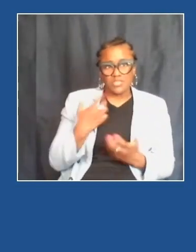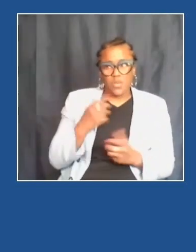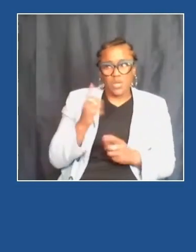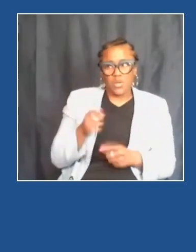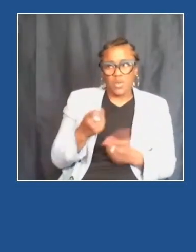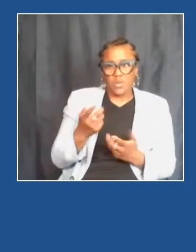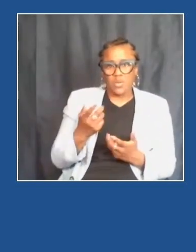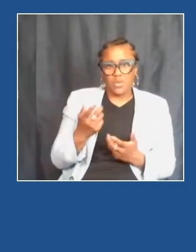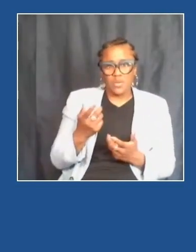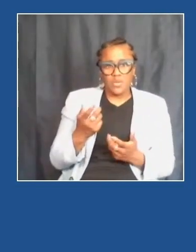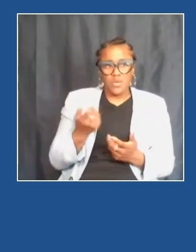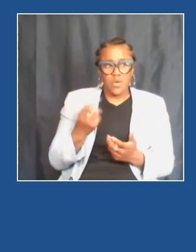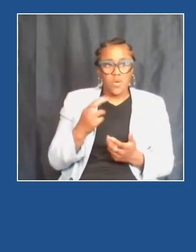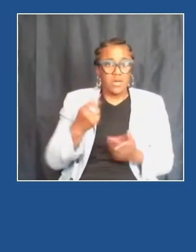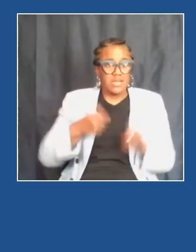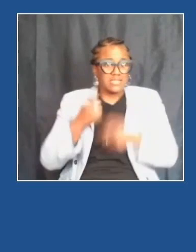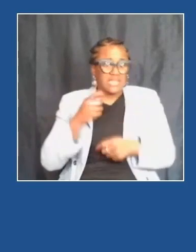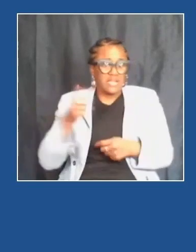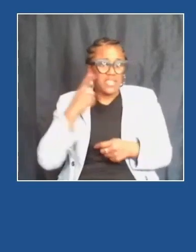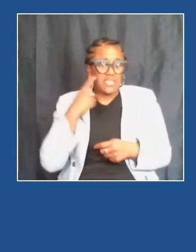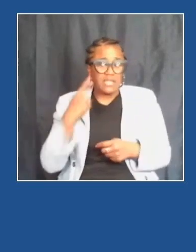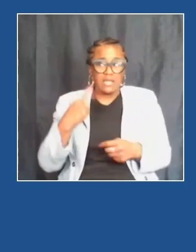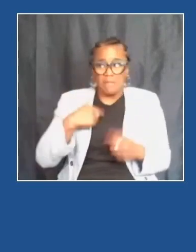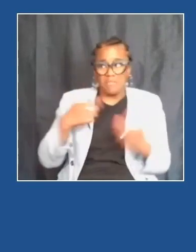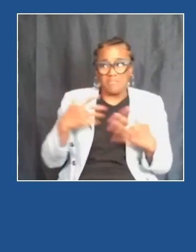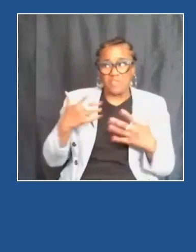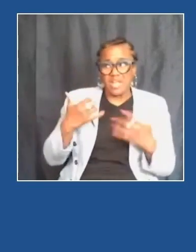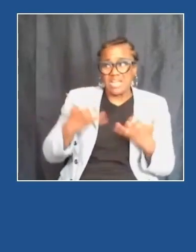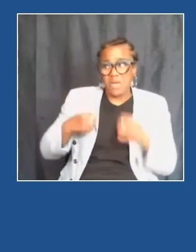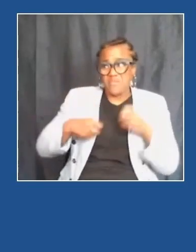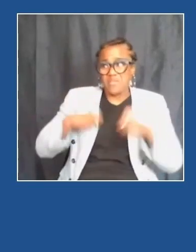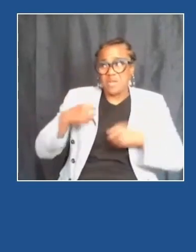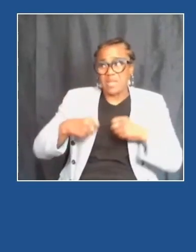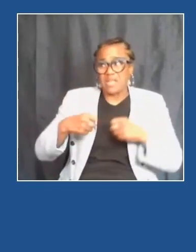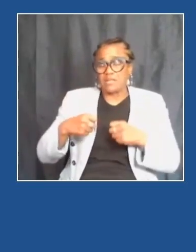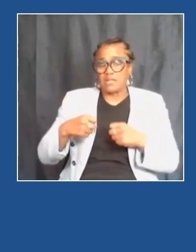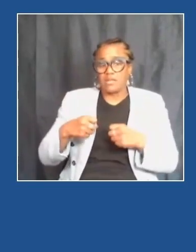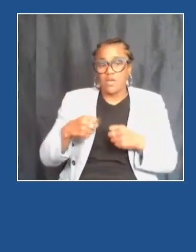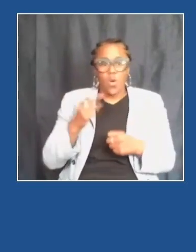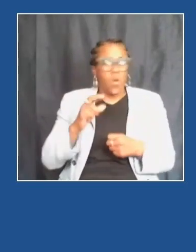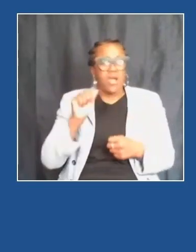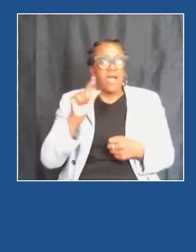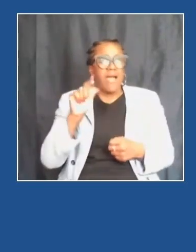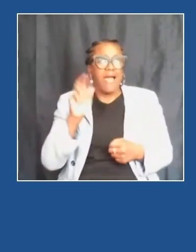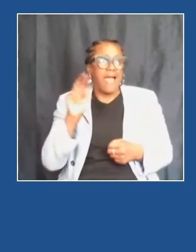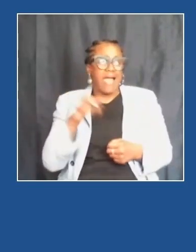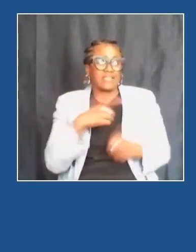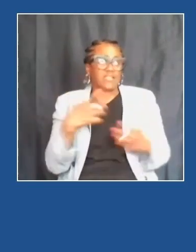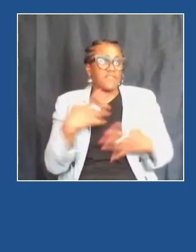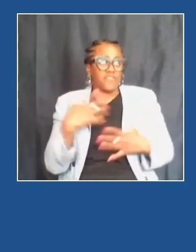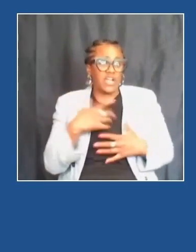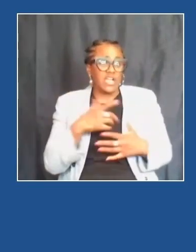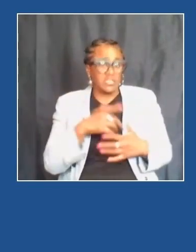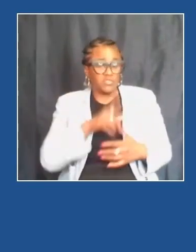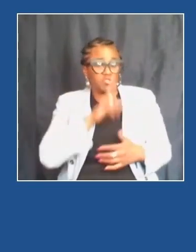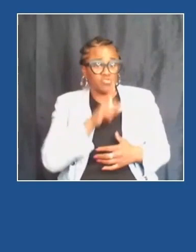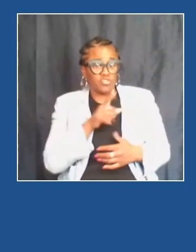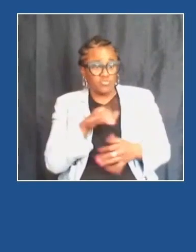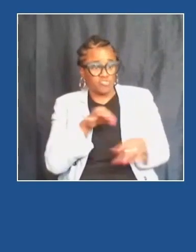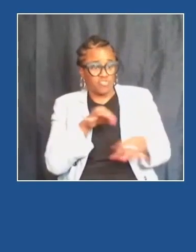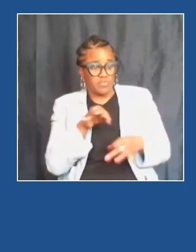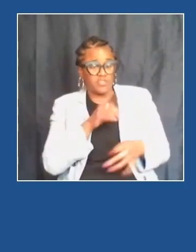of, my fear here, but even Alan's afraid, that is true. It's descriptively true,